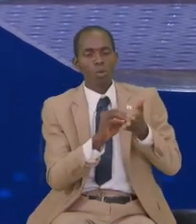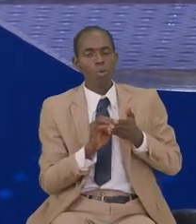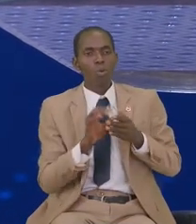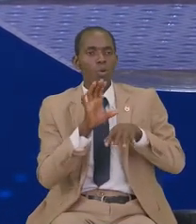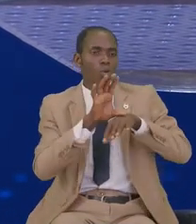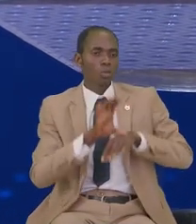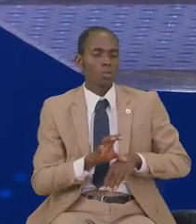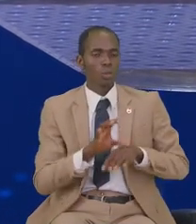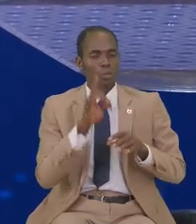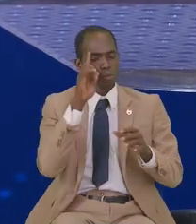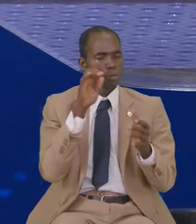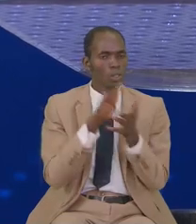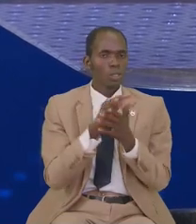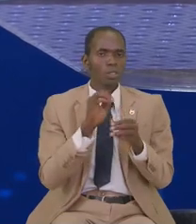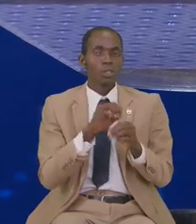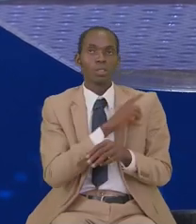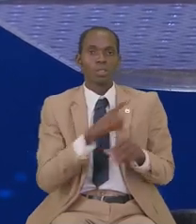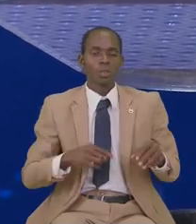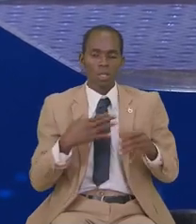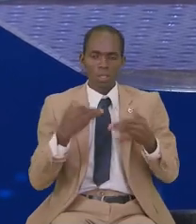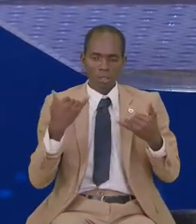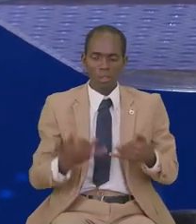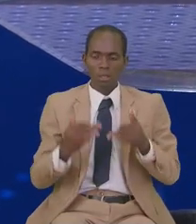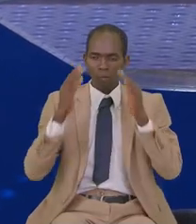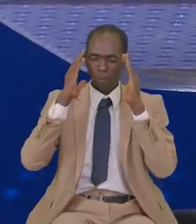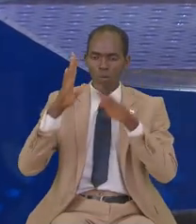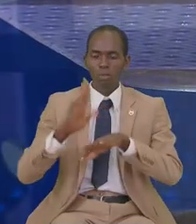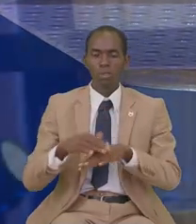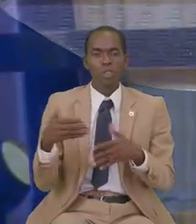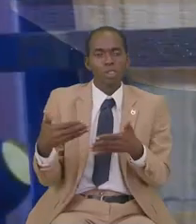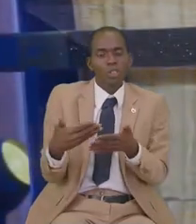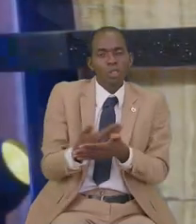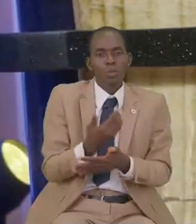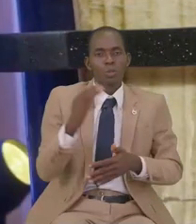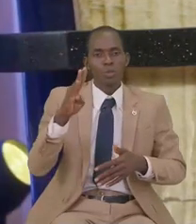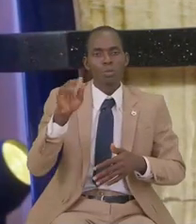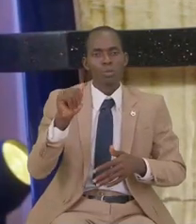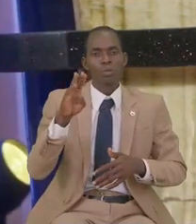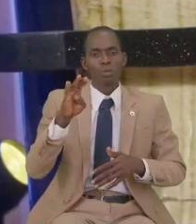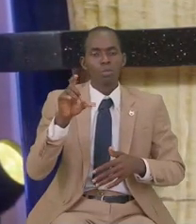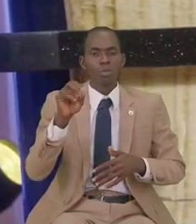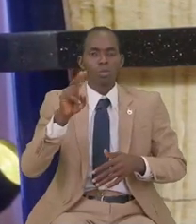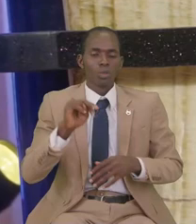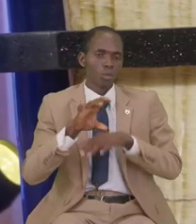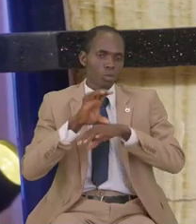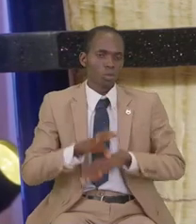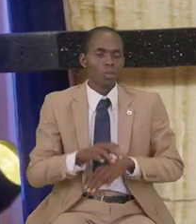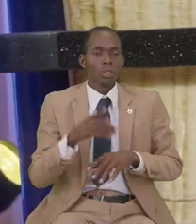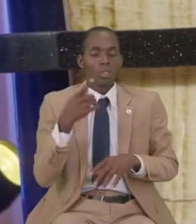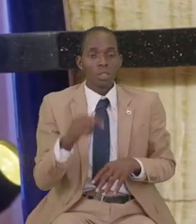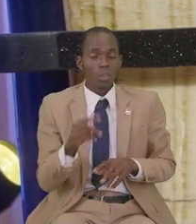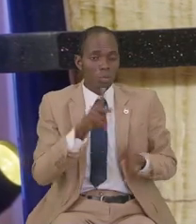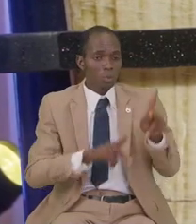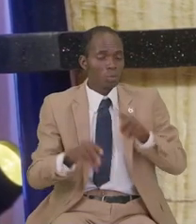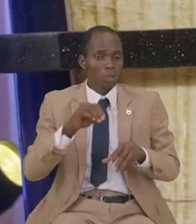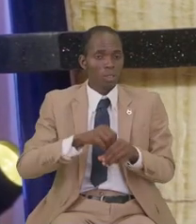the situation and the learning and the mindset of the Babylonians. They were so desperate in wanting